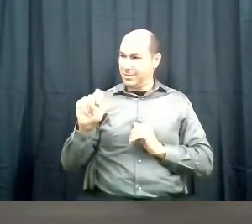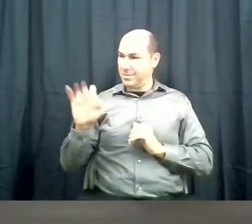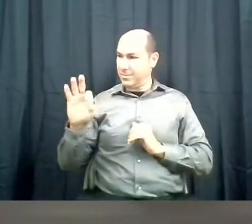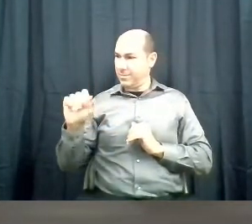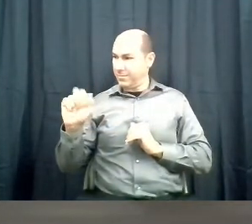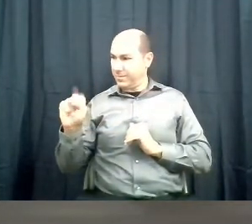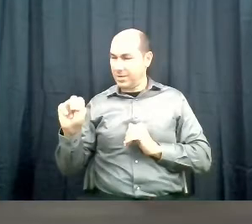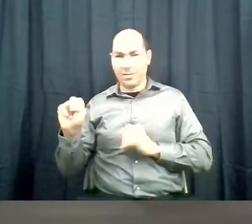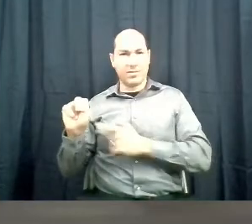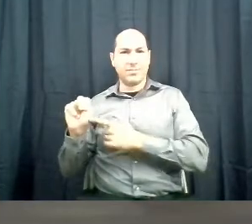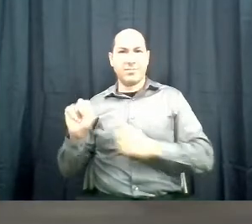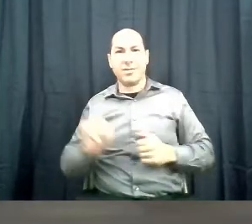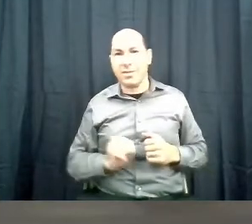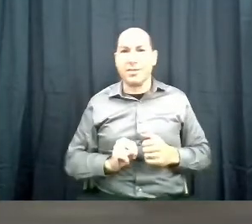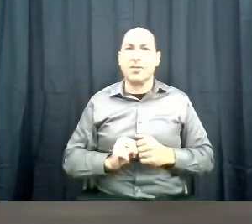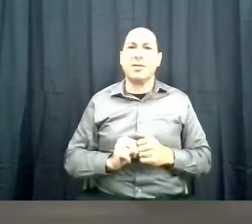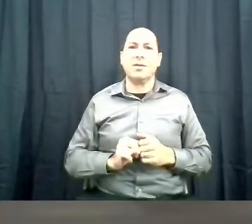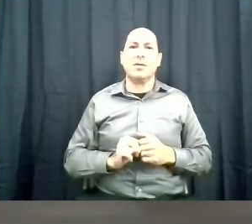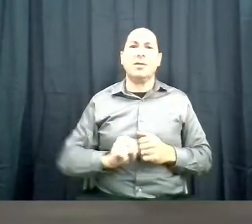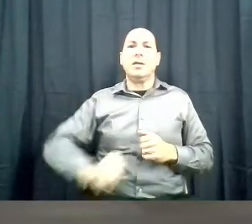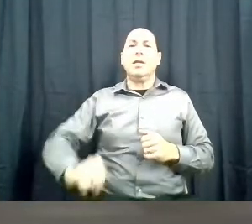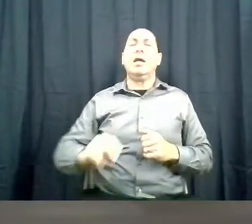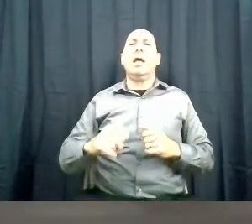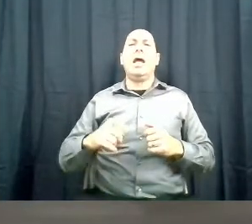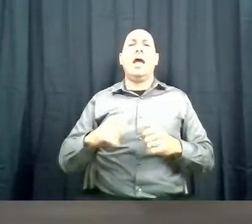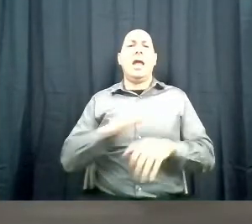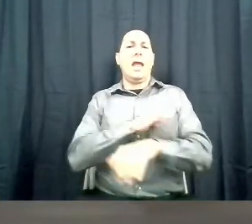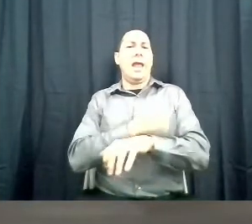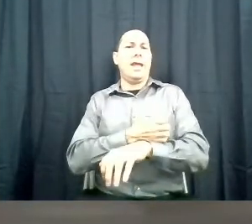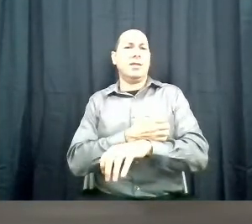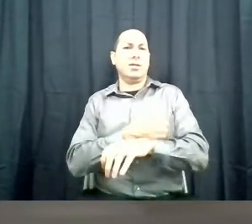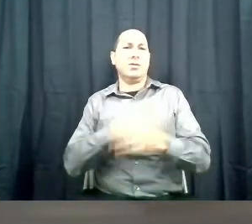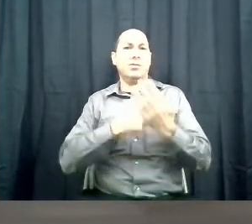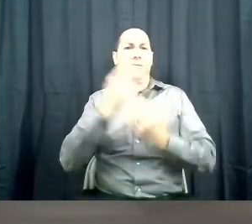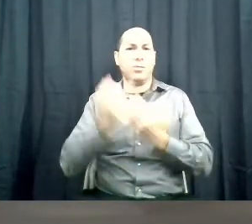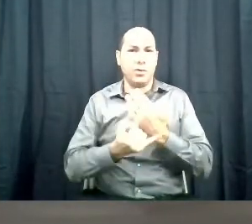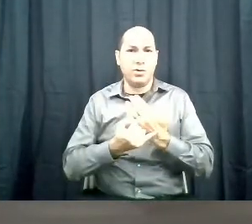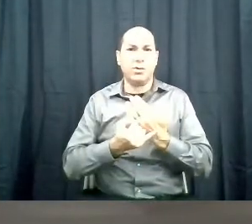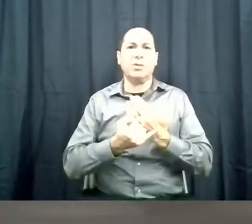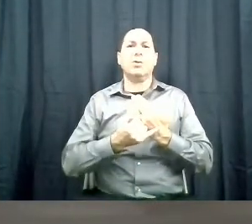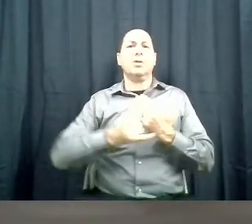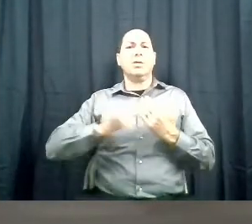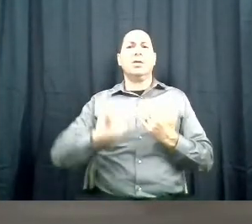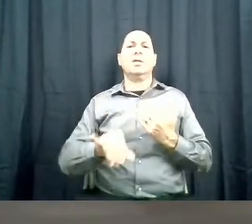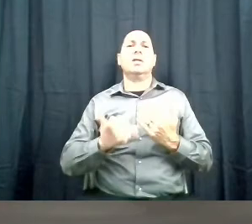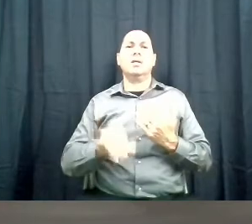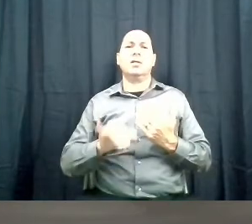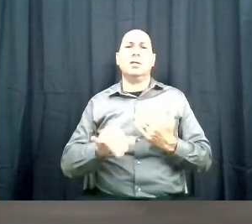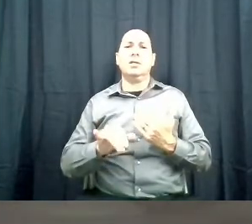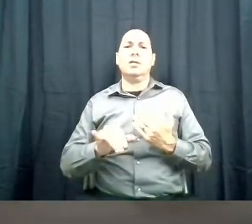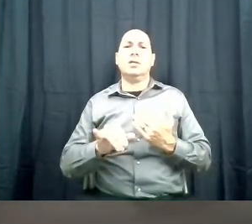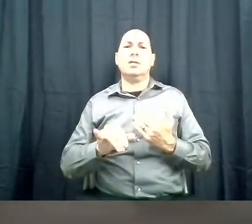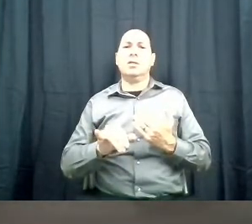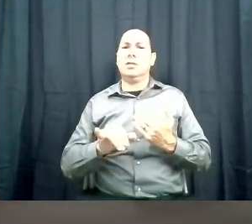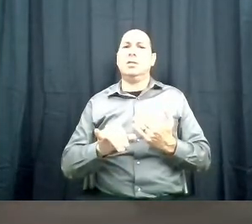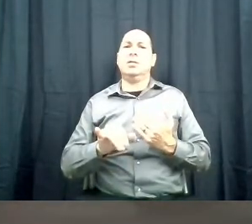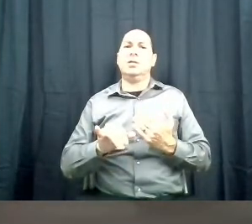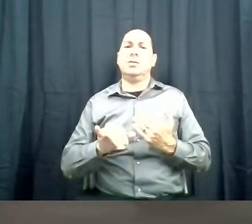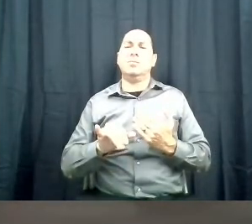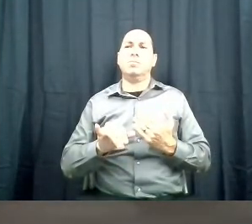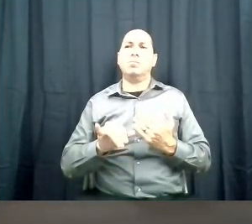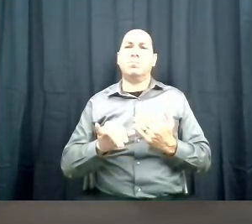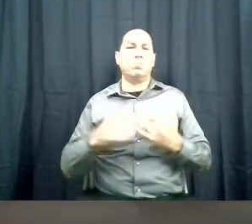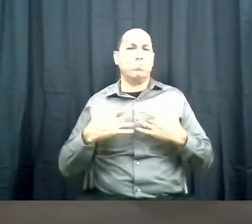process of the shovel-ready solar energy projects? Will FOMB be flexible on the 150 megawatt limit for the initial